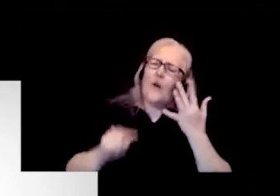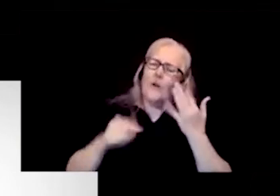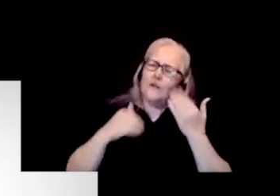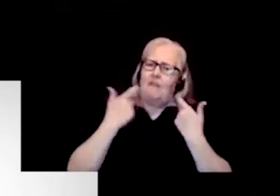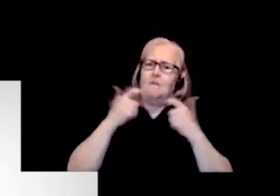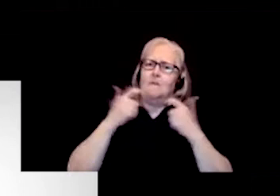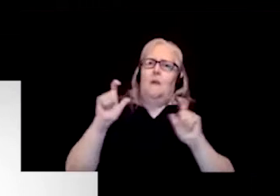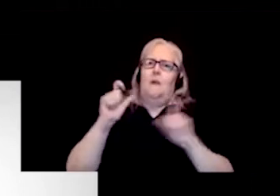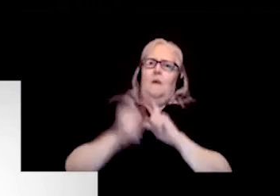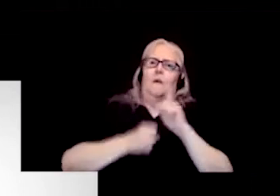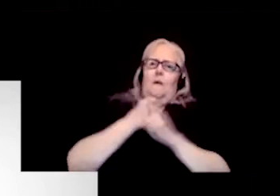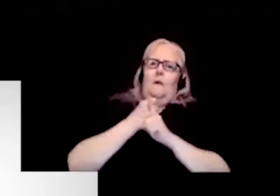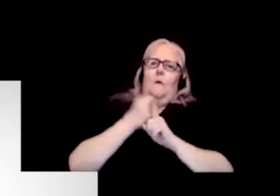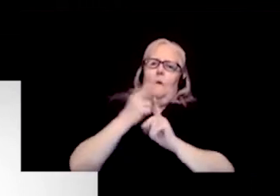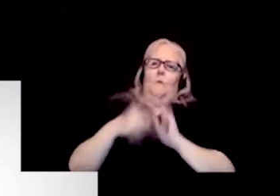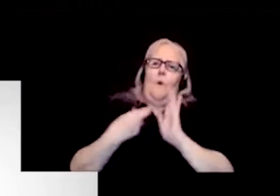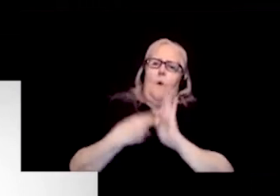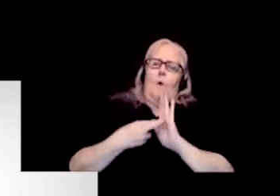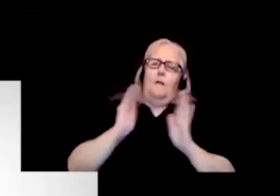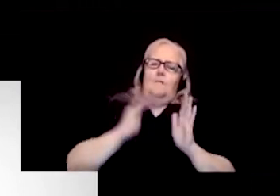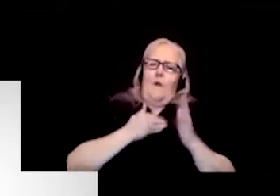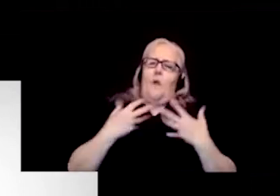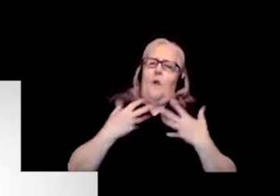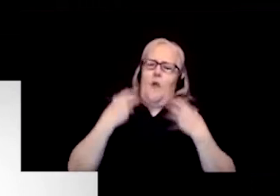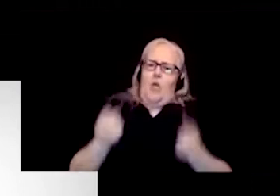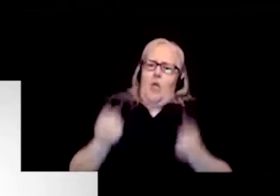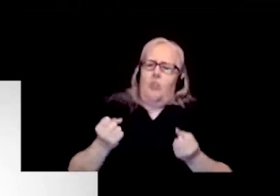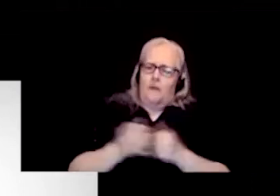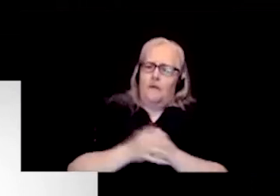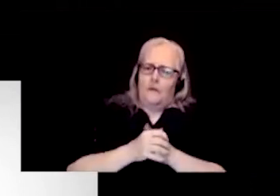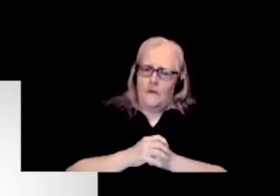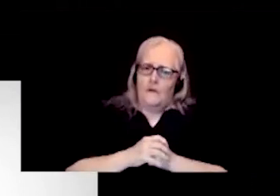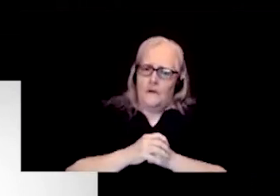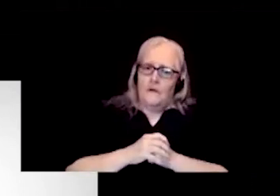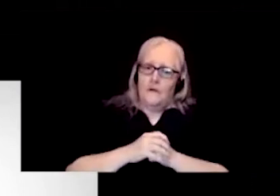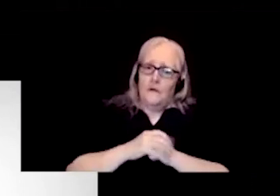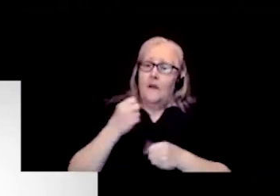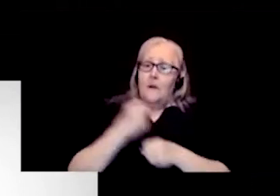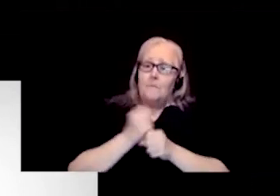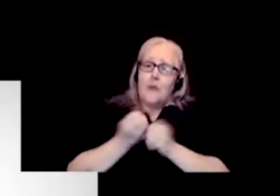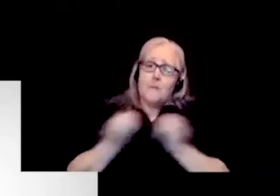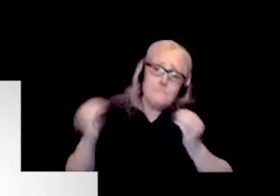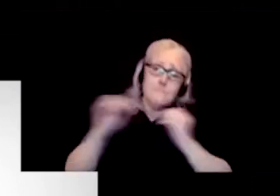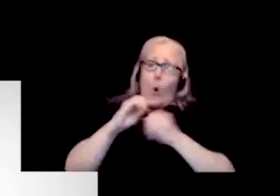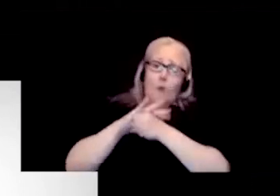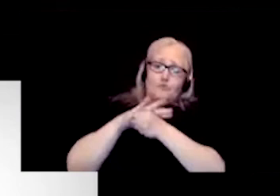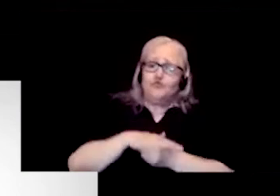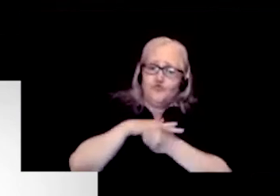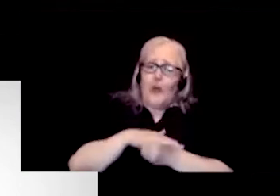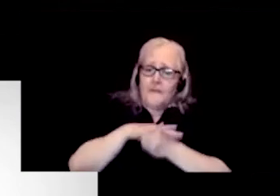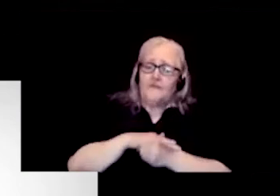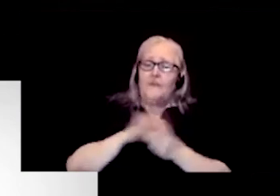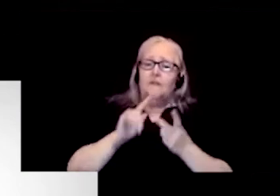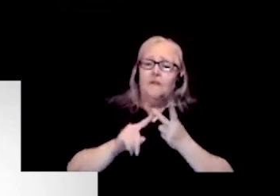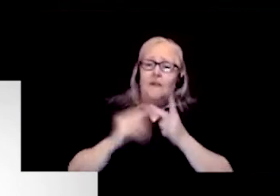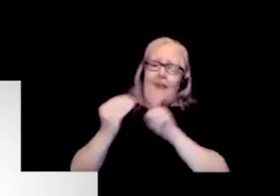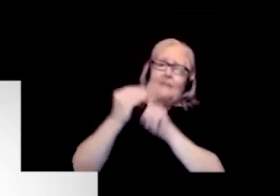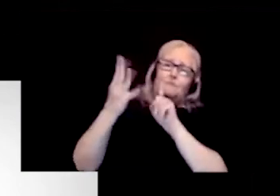overall health and well-being. They increase our stress, they expose us to harmful elements,